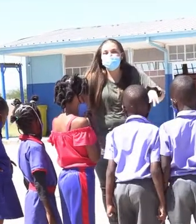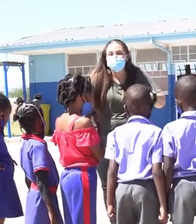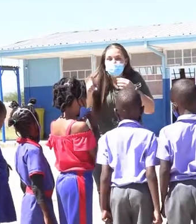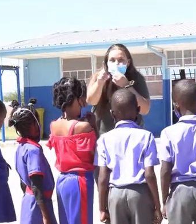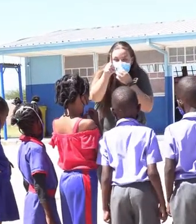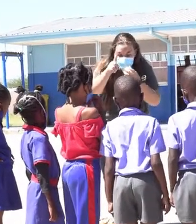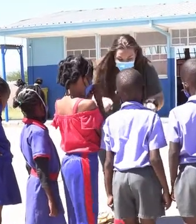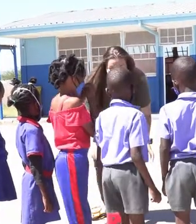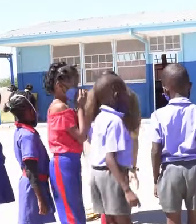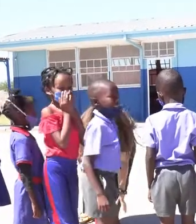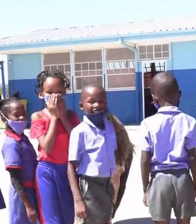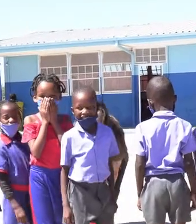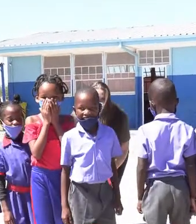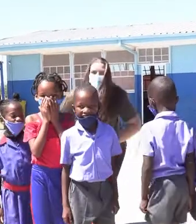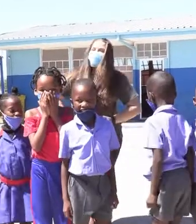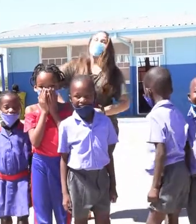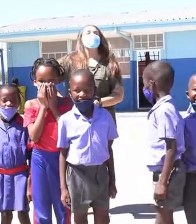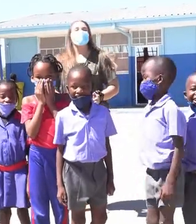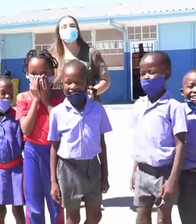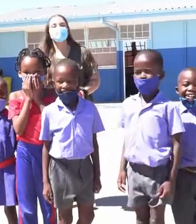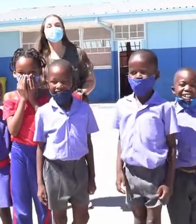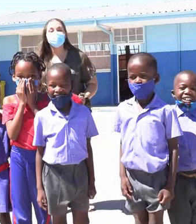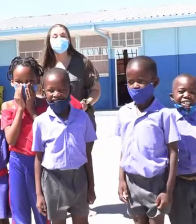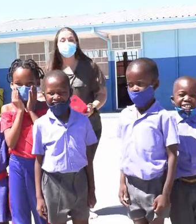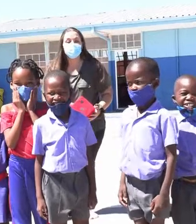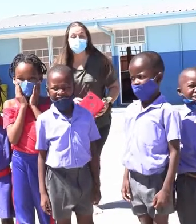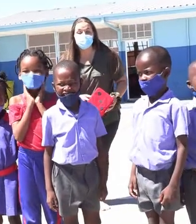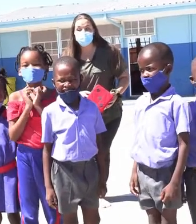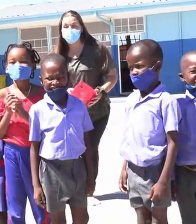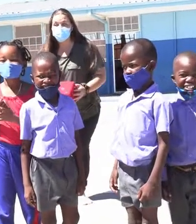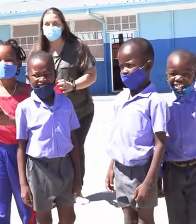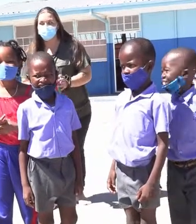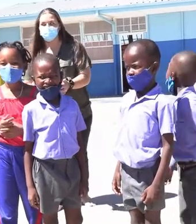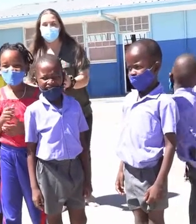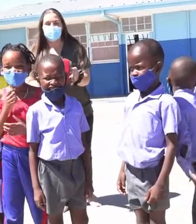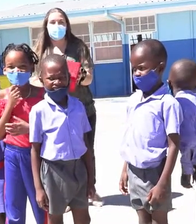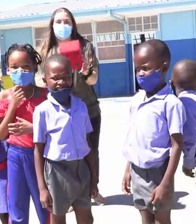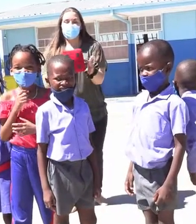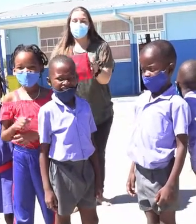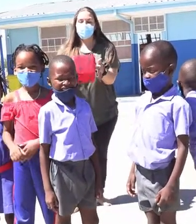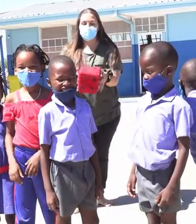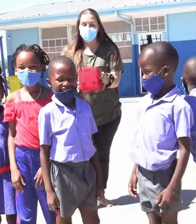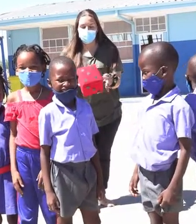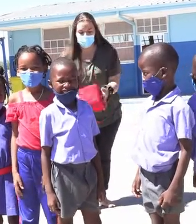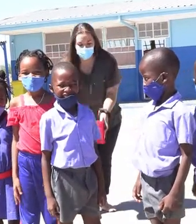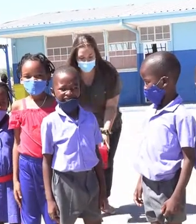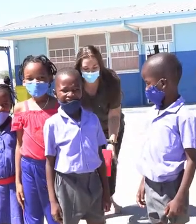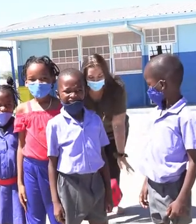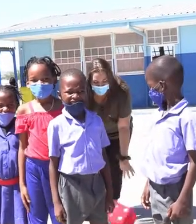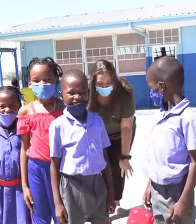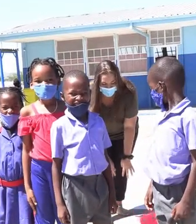let's all turn around. Let's look at that side. Okay. I'm going to shout the number. Are you ready? Yes. Okay.